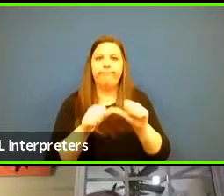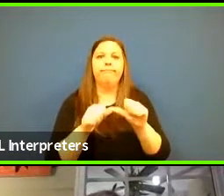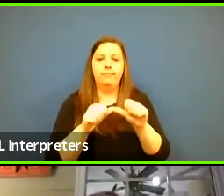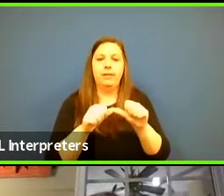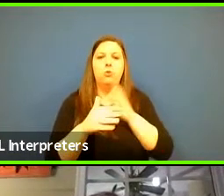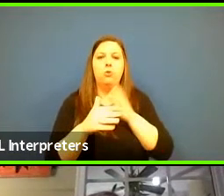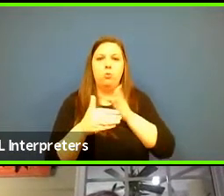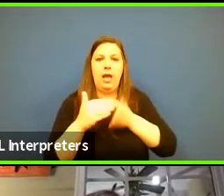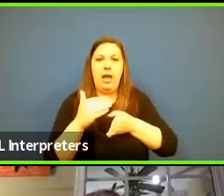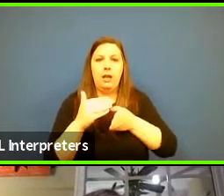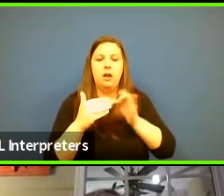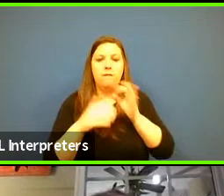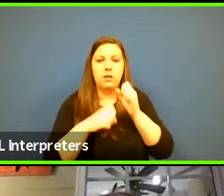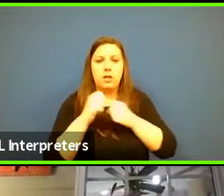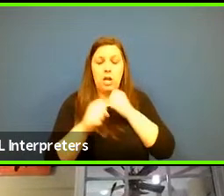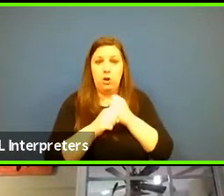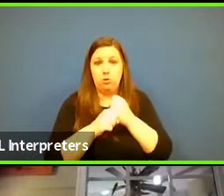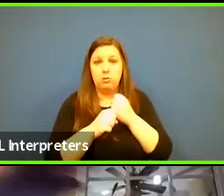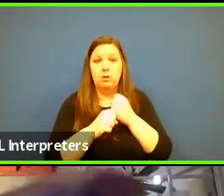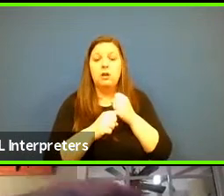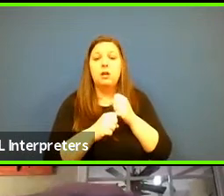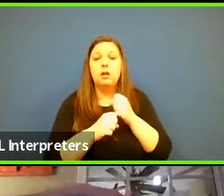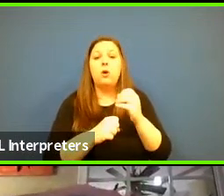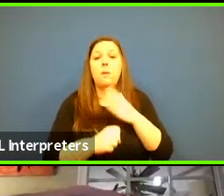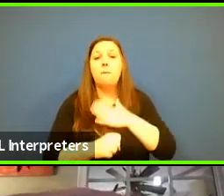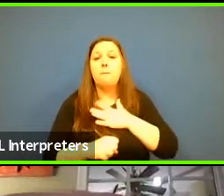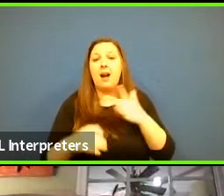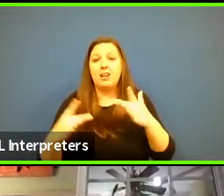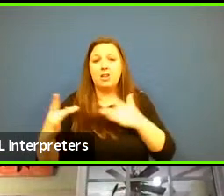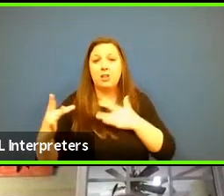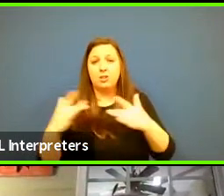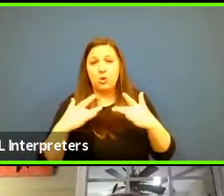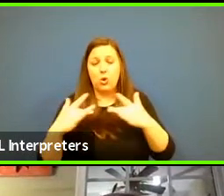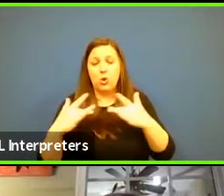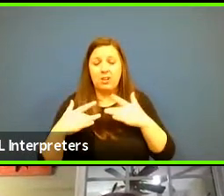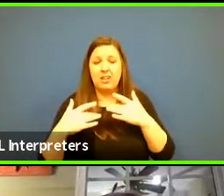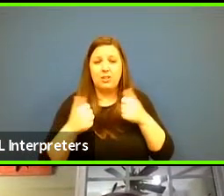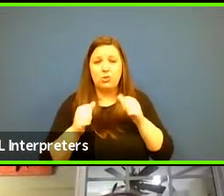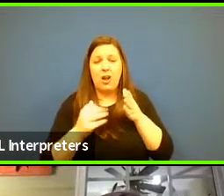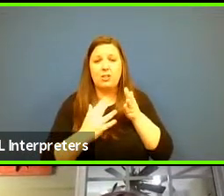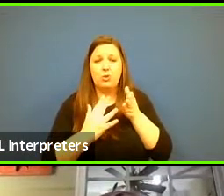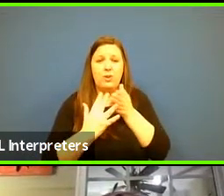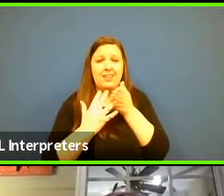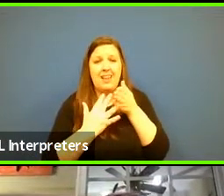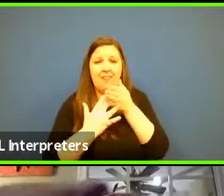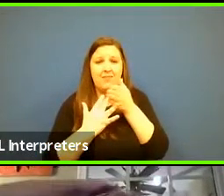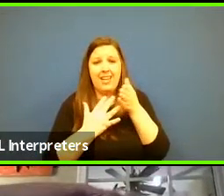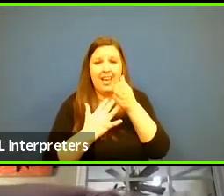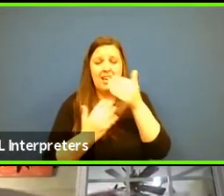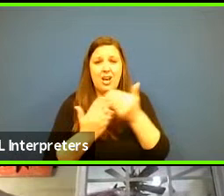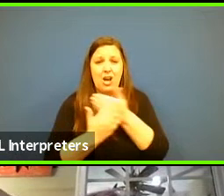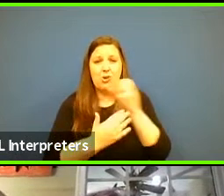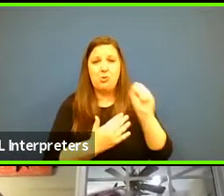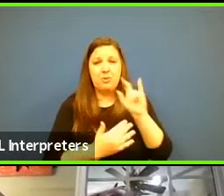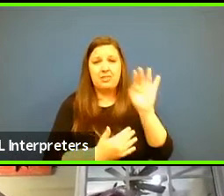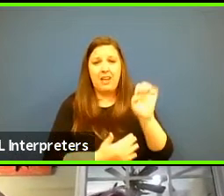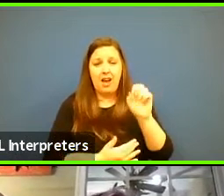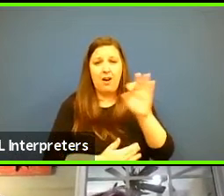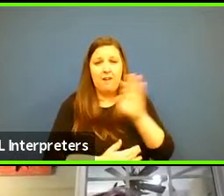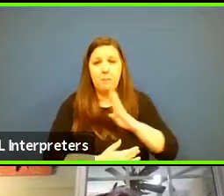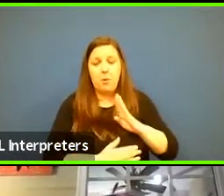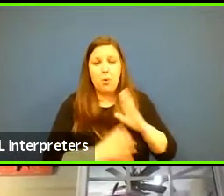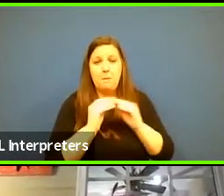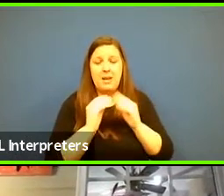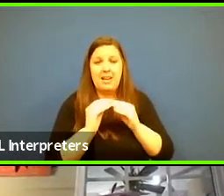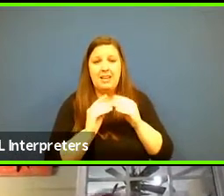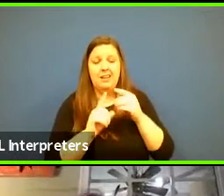at least. And so I would be concerned trying to navigate a new style of board meeting in the next month while we're still dealing